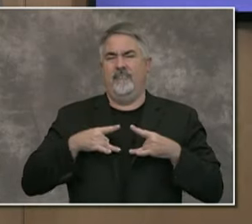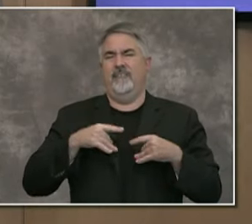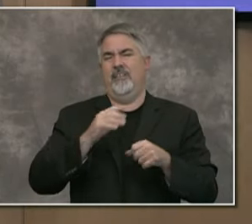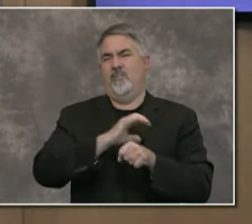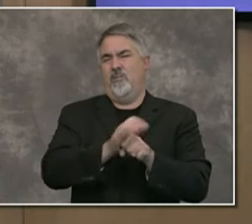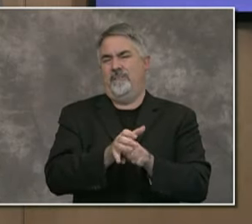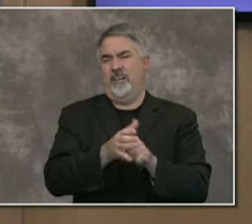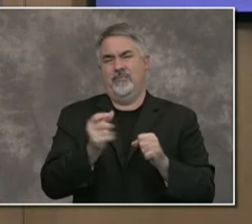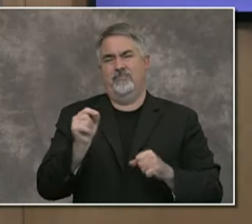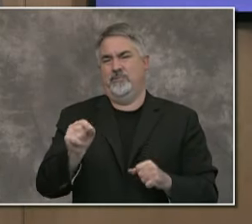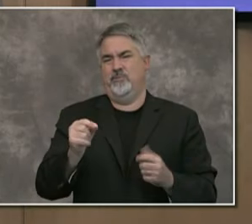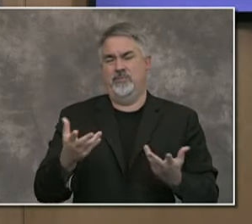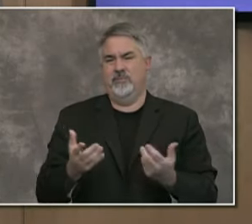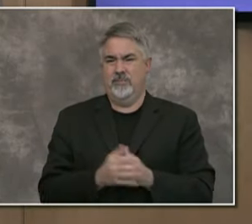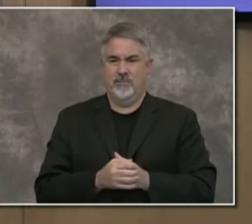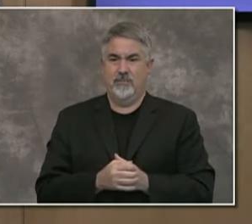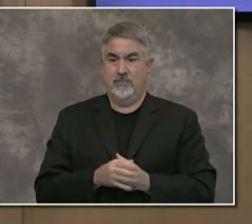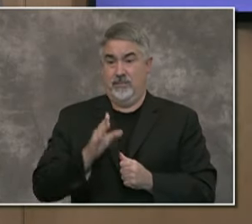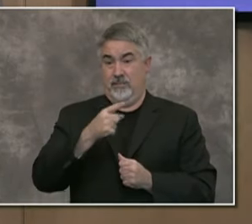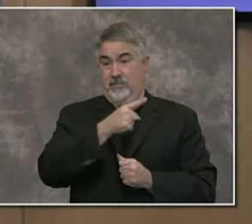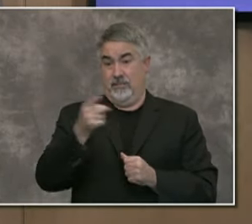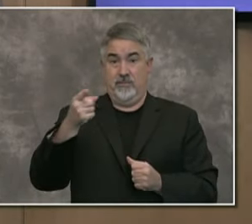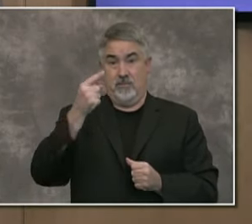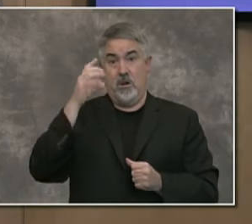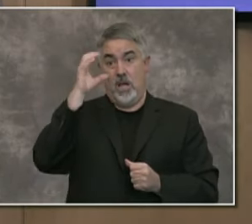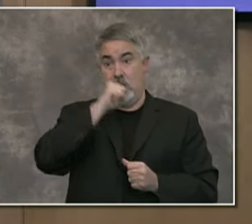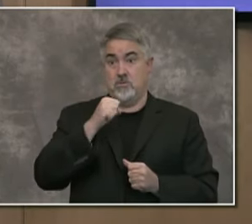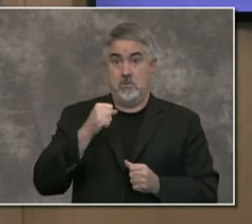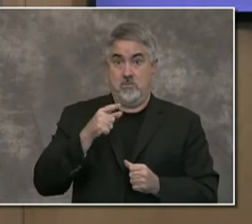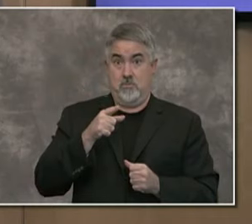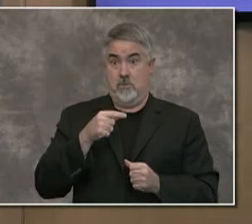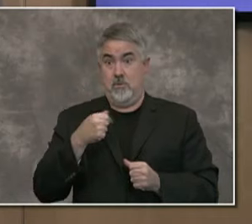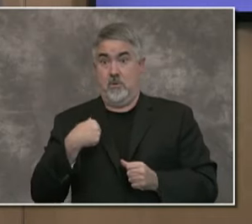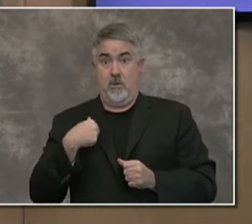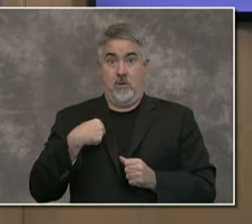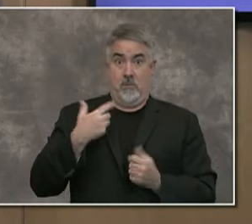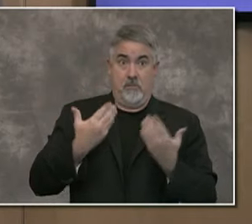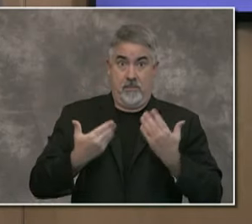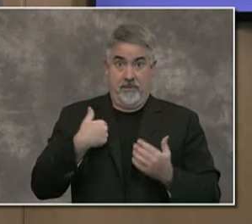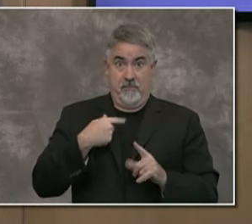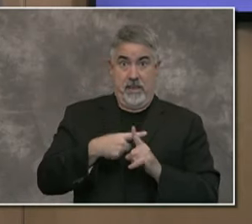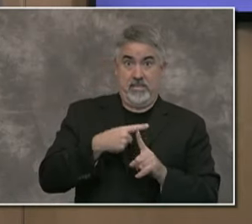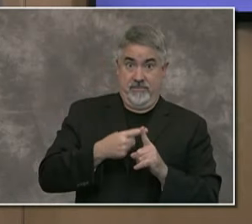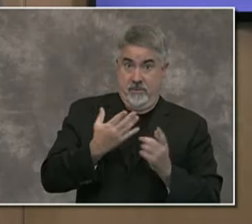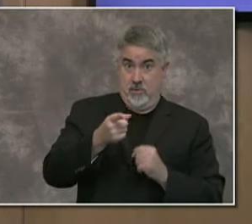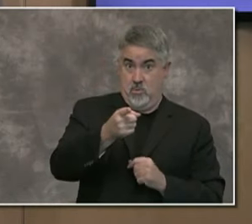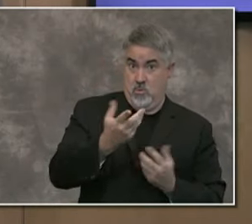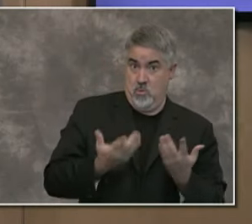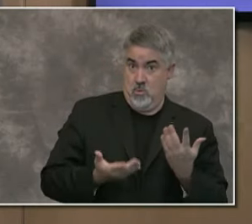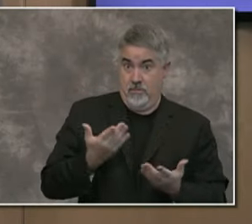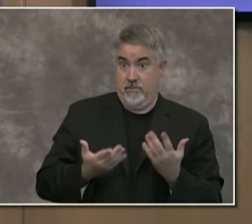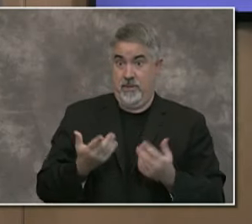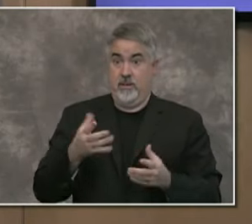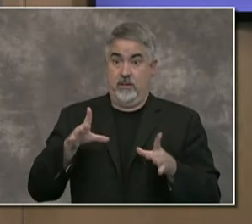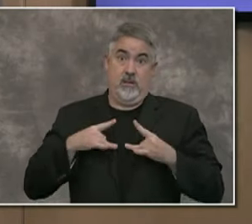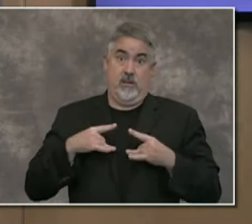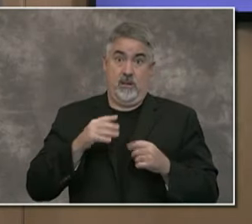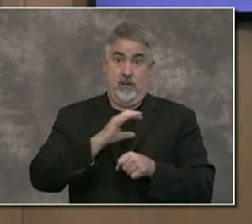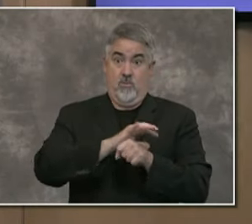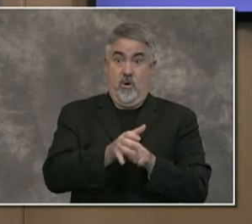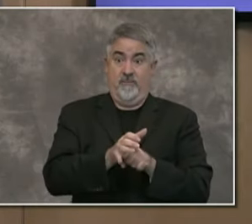positive, and two, to assume that those around you are. Those are the safest way that you can approach this in terms of staying at